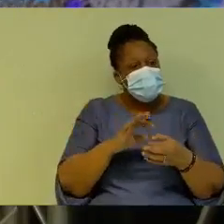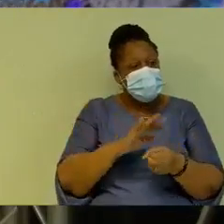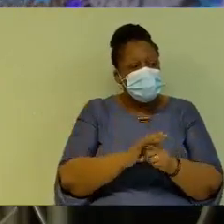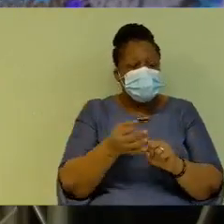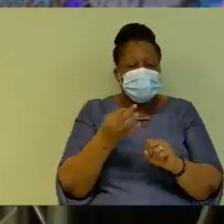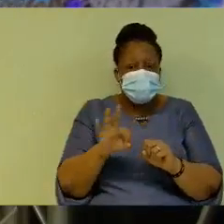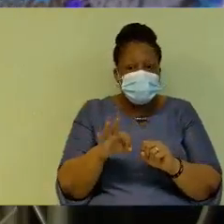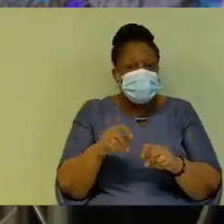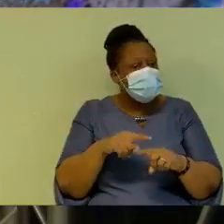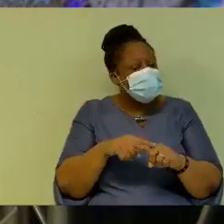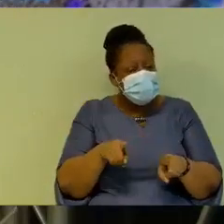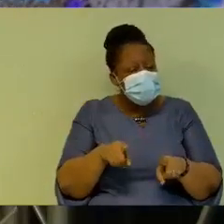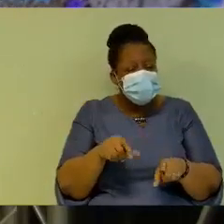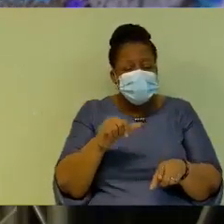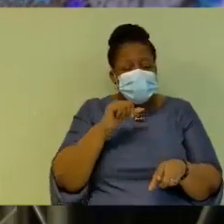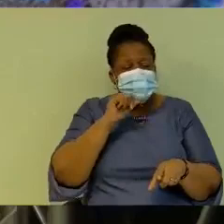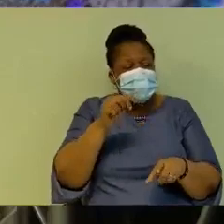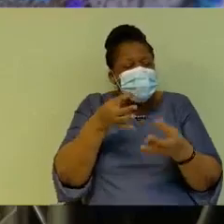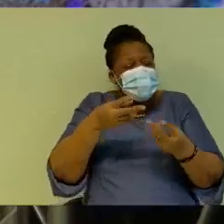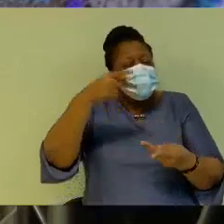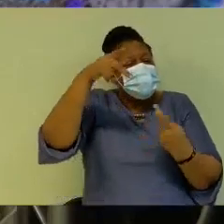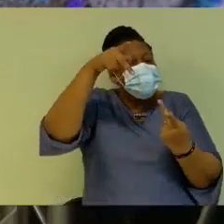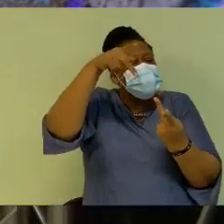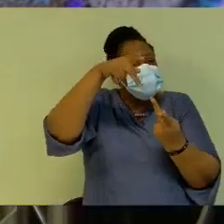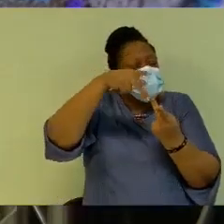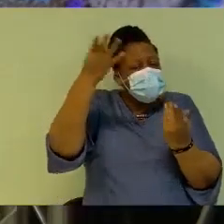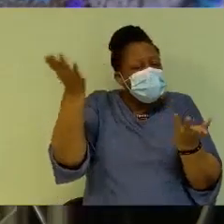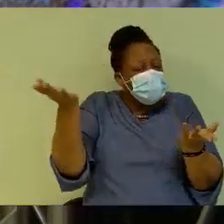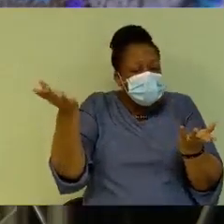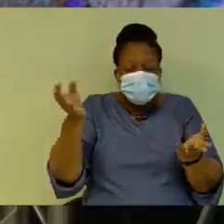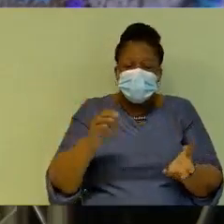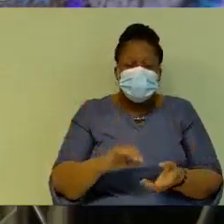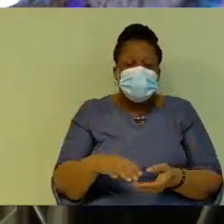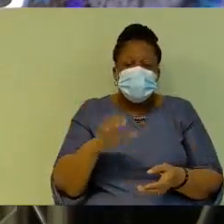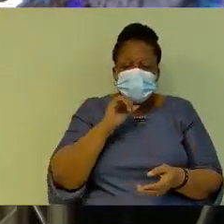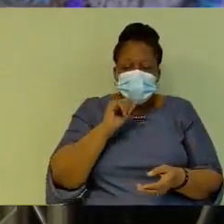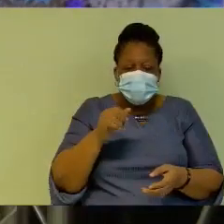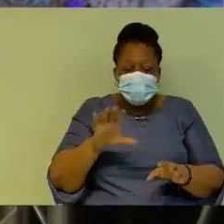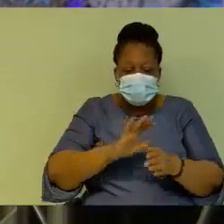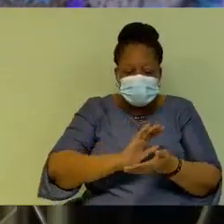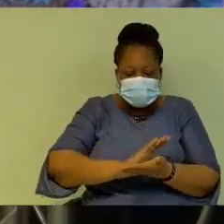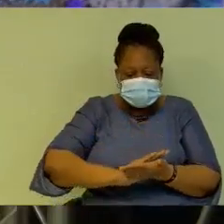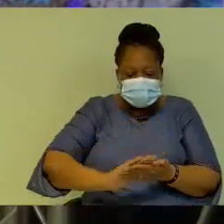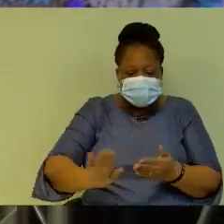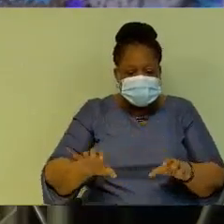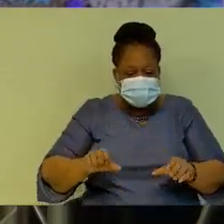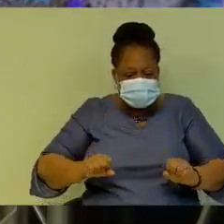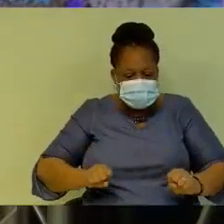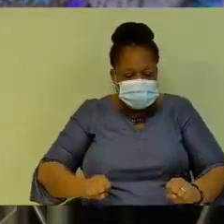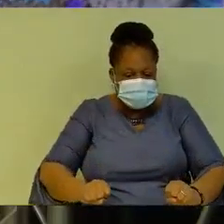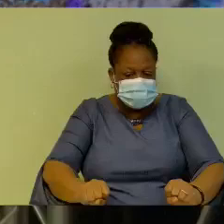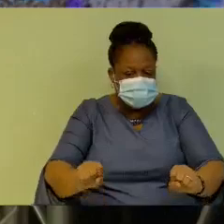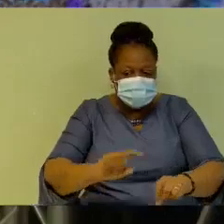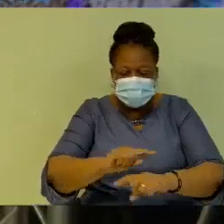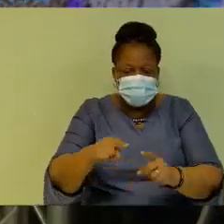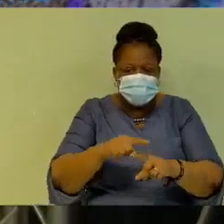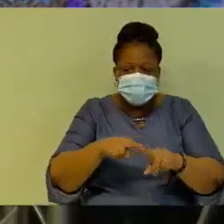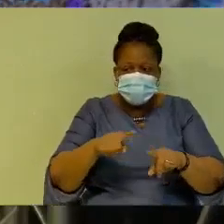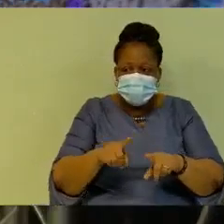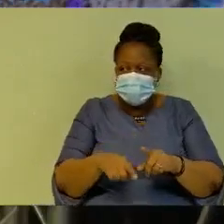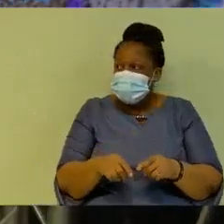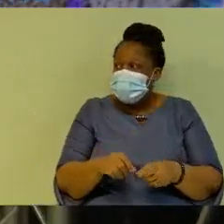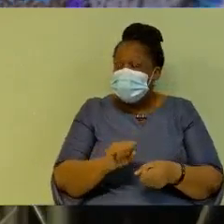that they're going to be perfect in sanitizing the hands of the cats, etc. And so you going into the supermarket